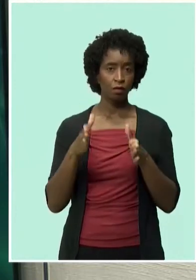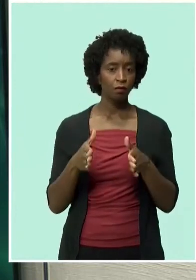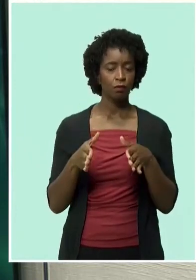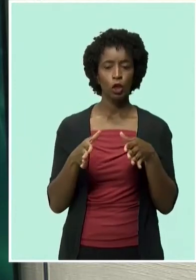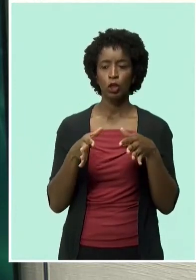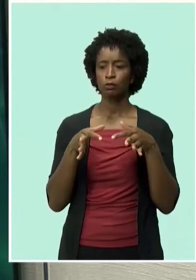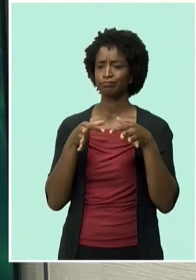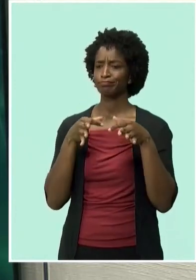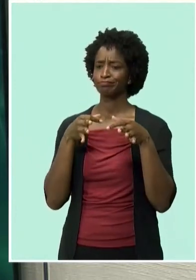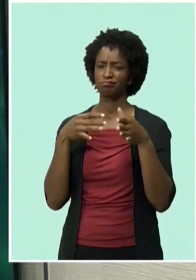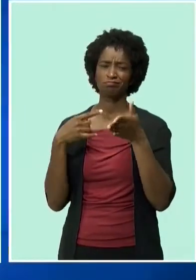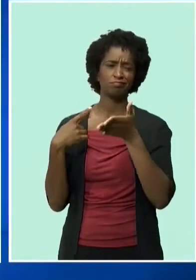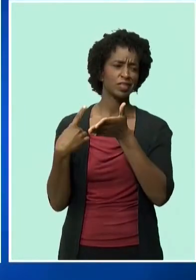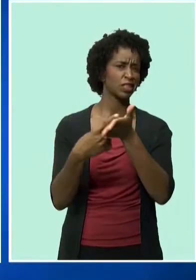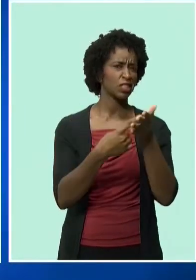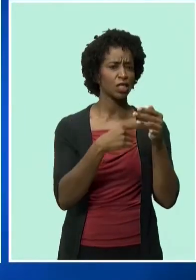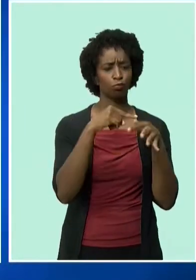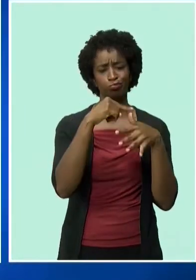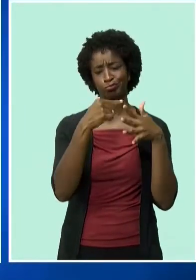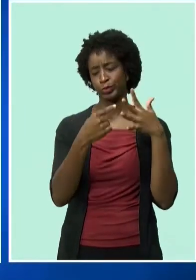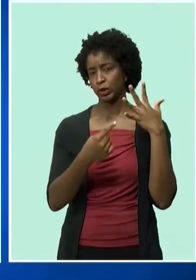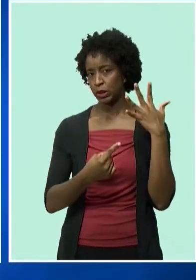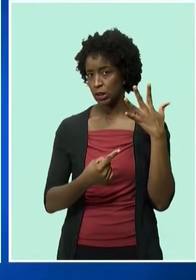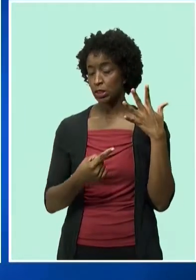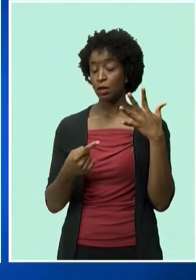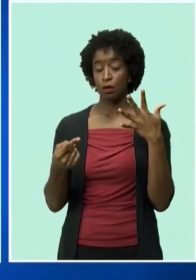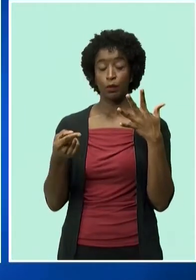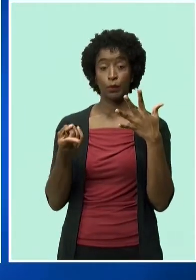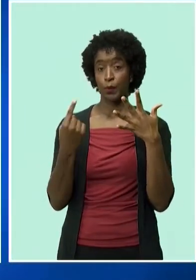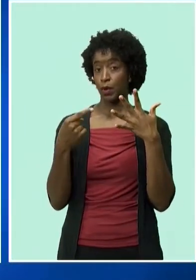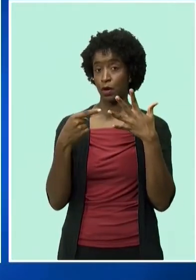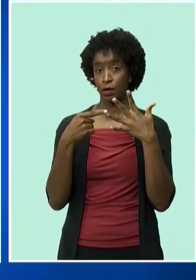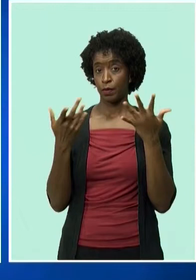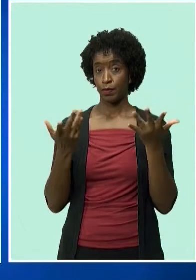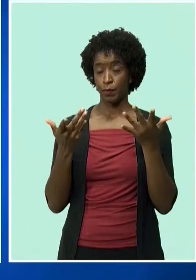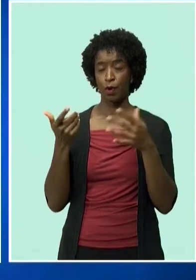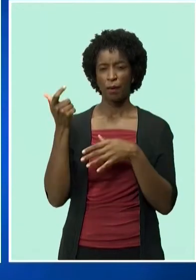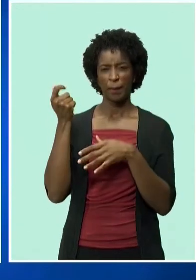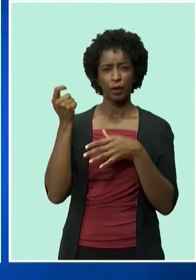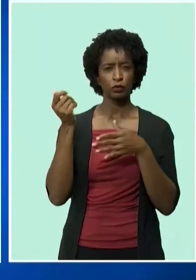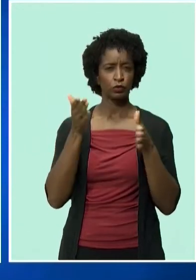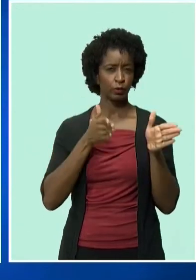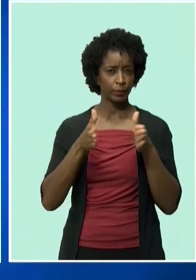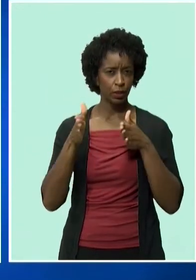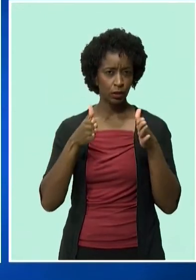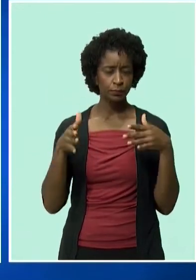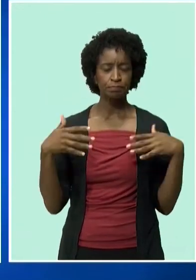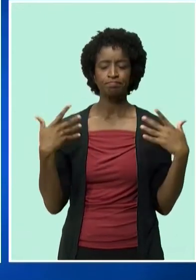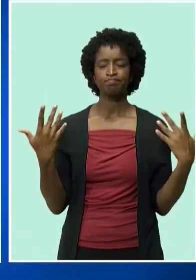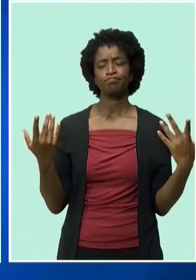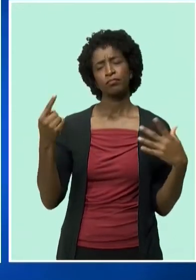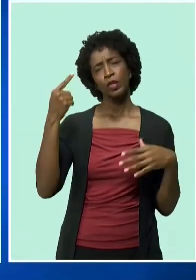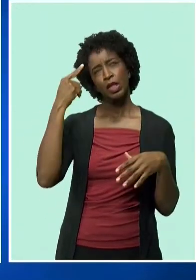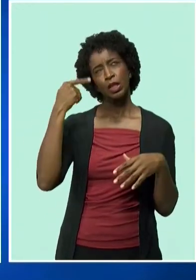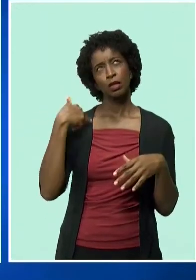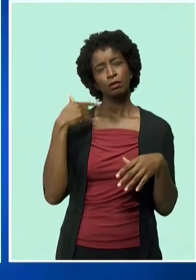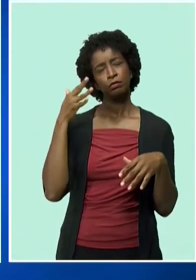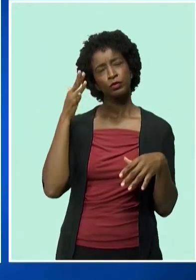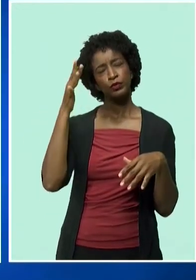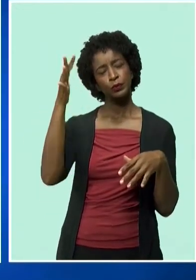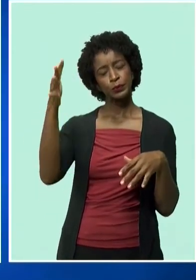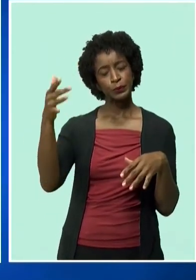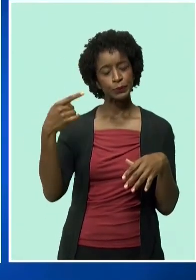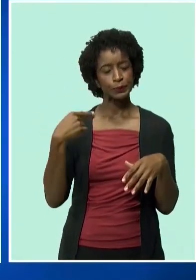planning. Think about what your long-term objectives are in terms of what lifestyle do you want when you